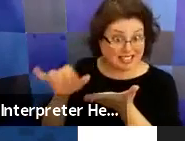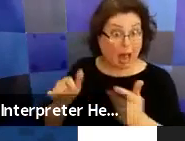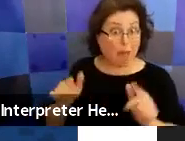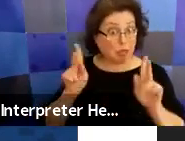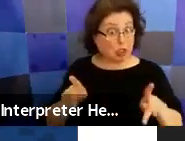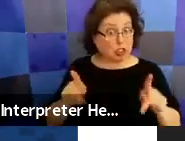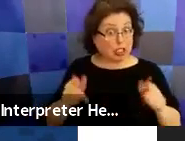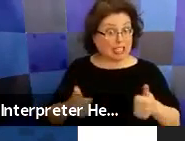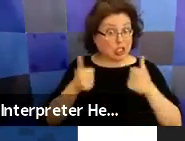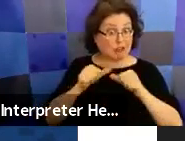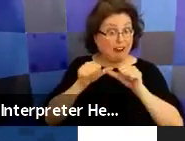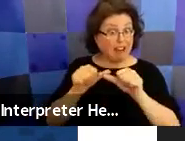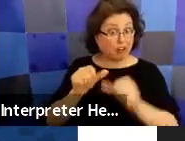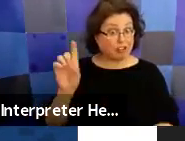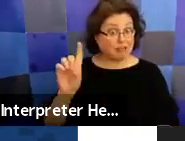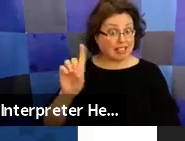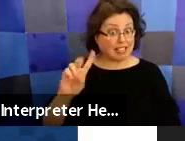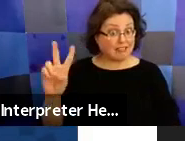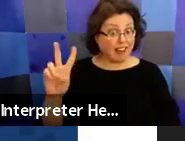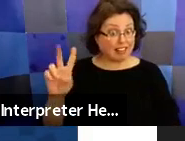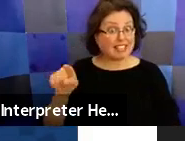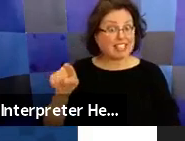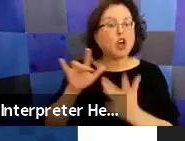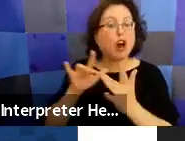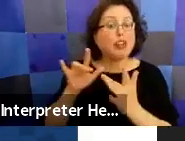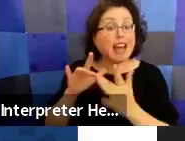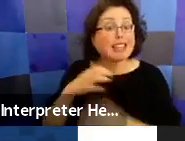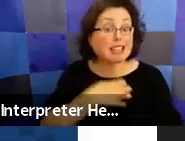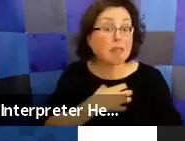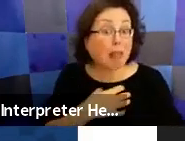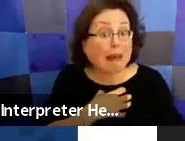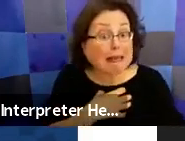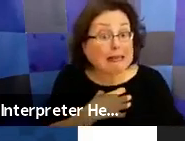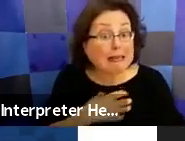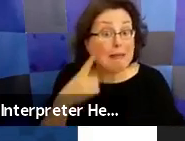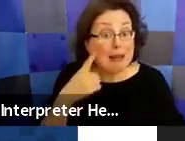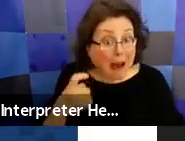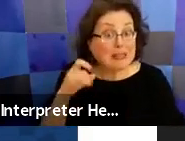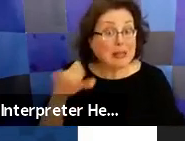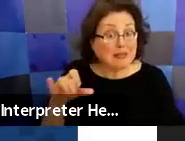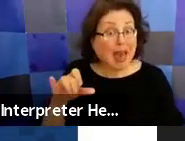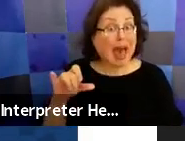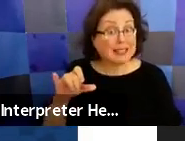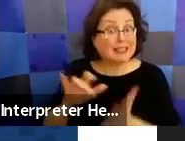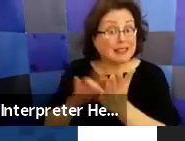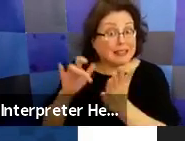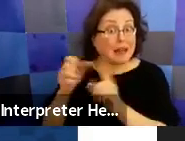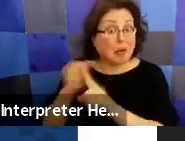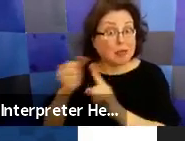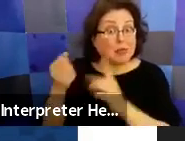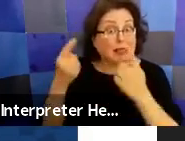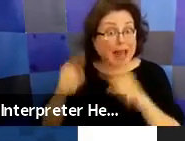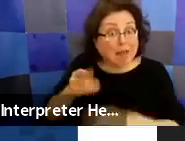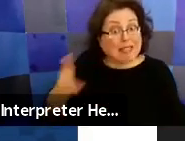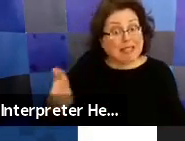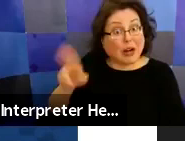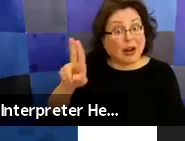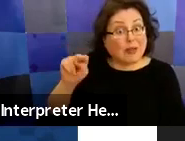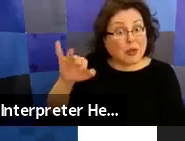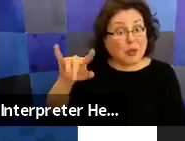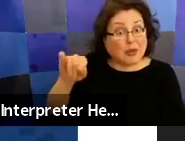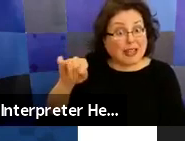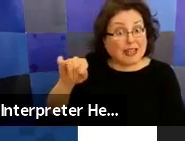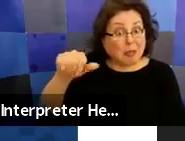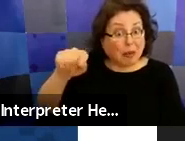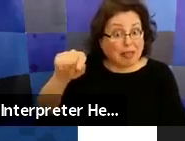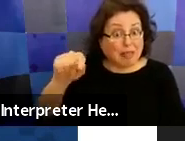of domestic violence is contacting the police due to the abuse that occurs at the unit. Thank you,